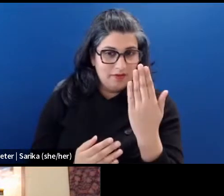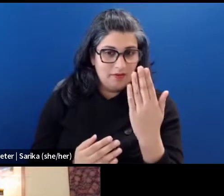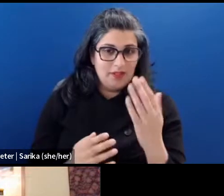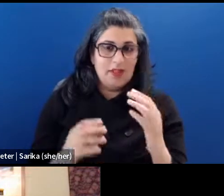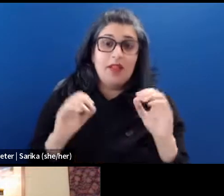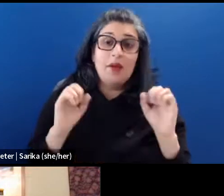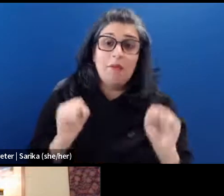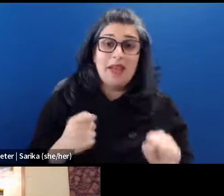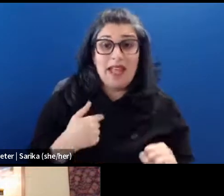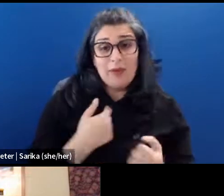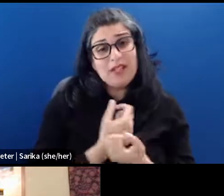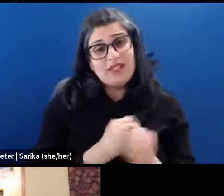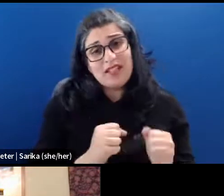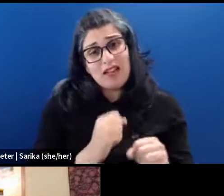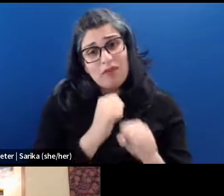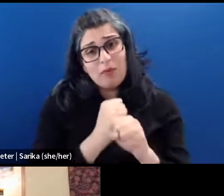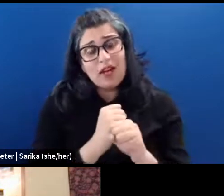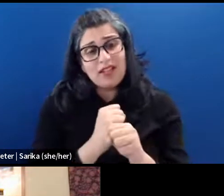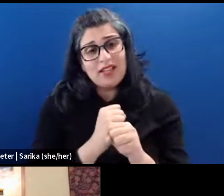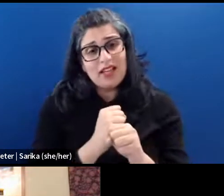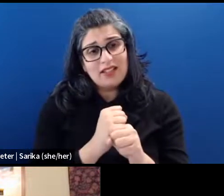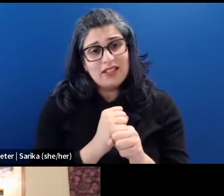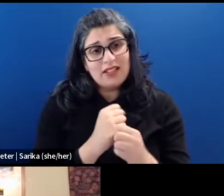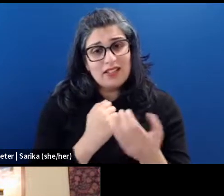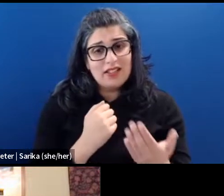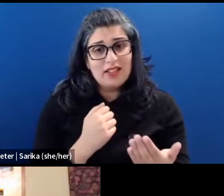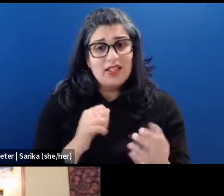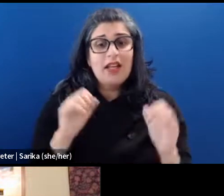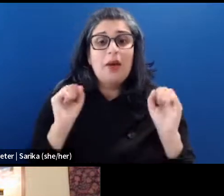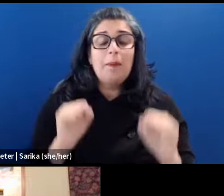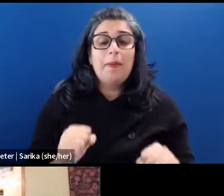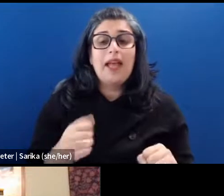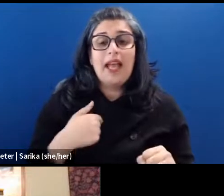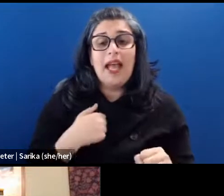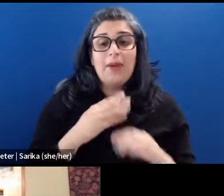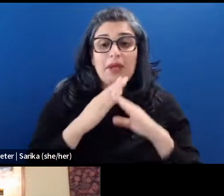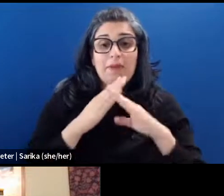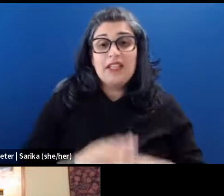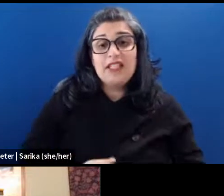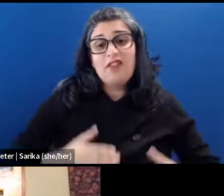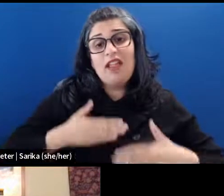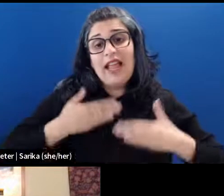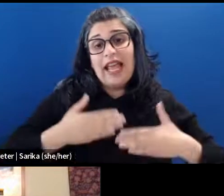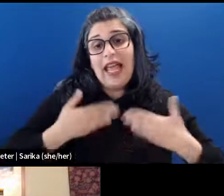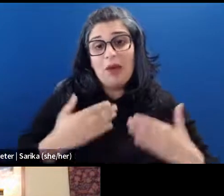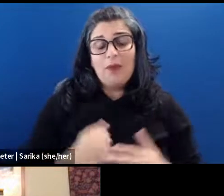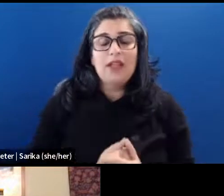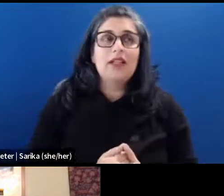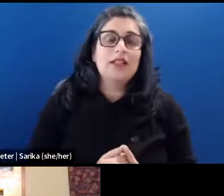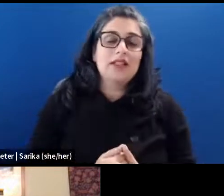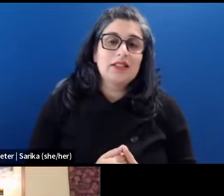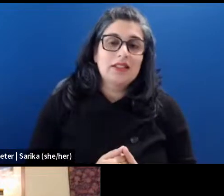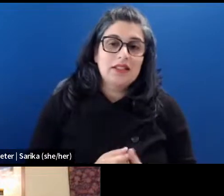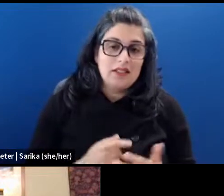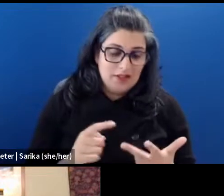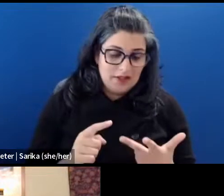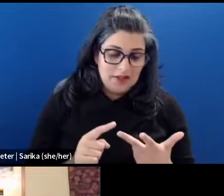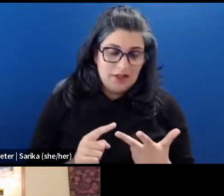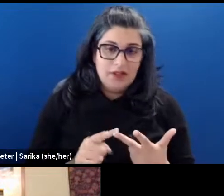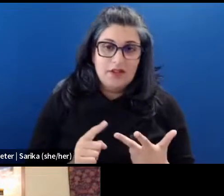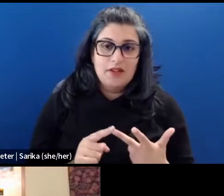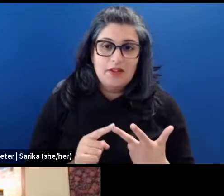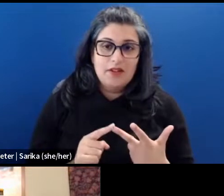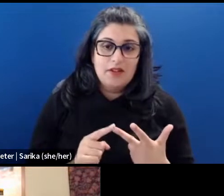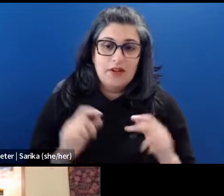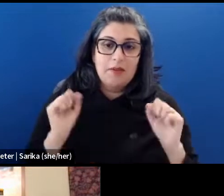and protected. Another phrase is, may I be peaceful and happy. Another phrase is,